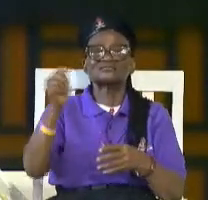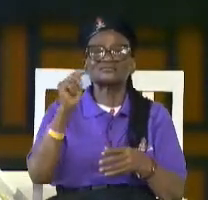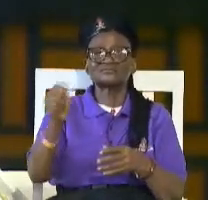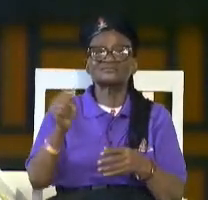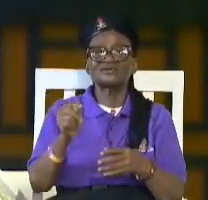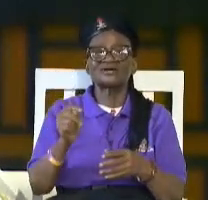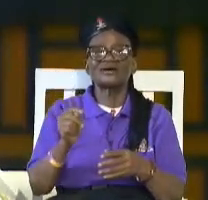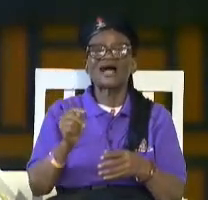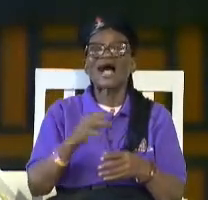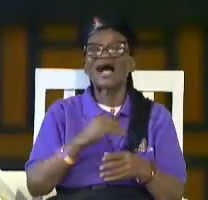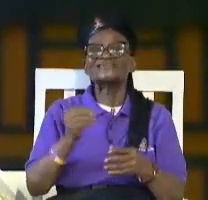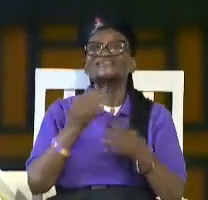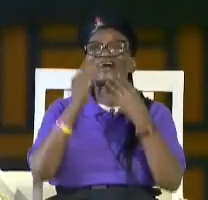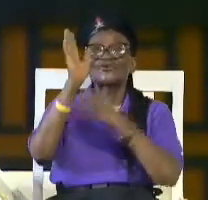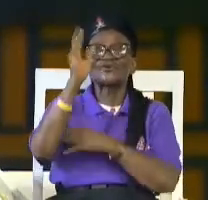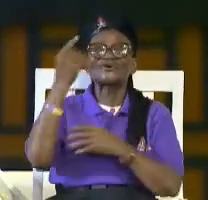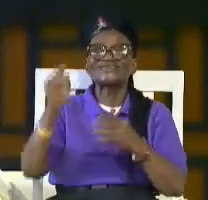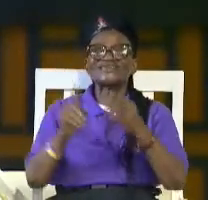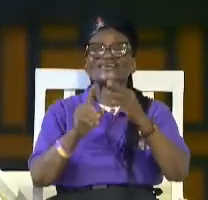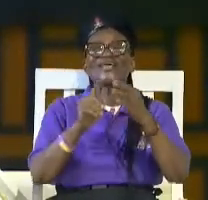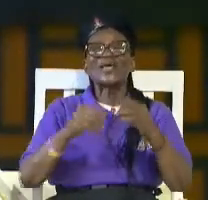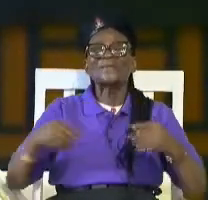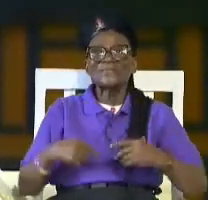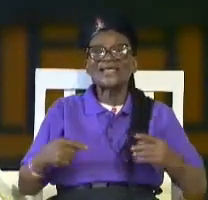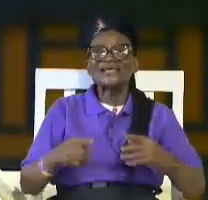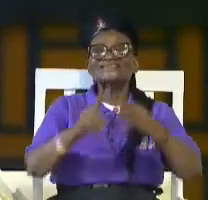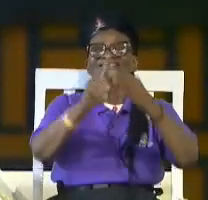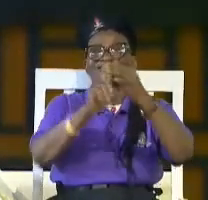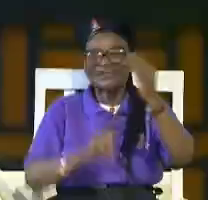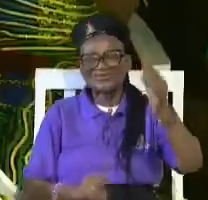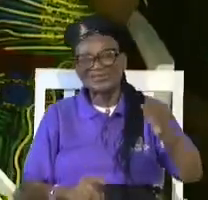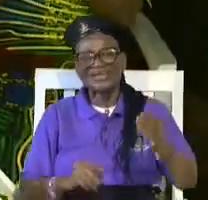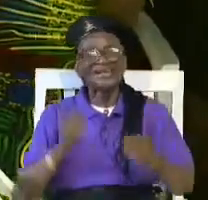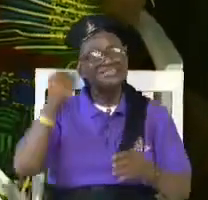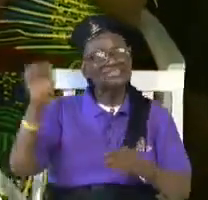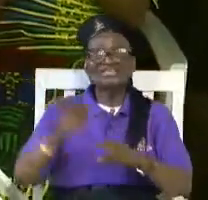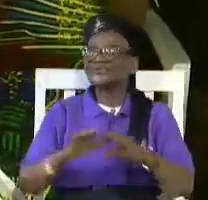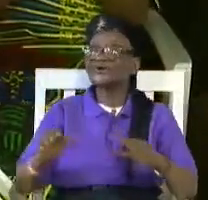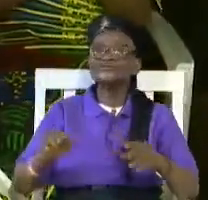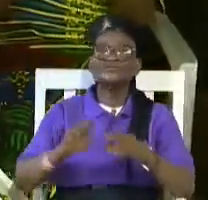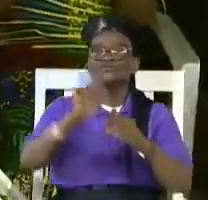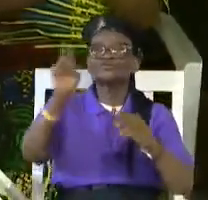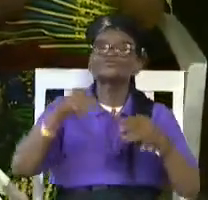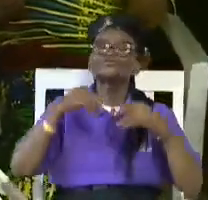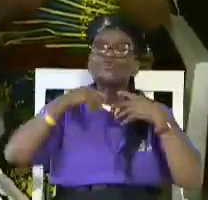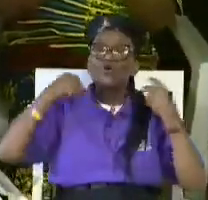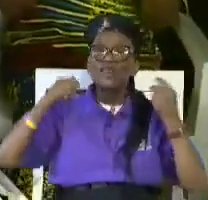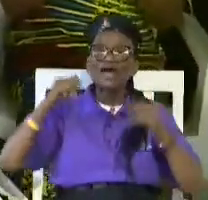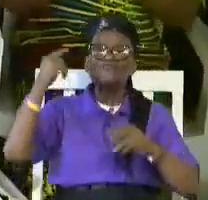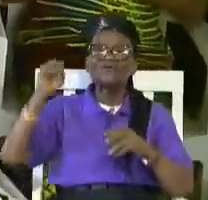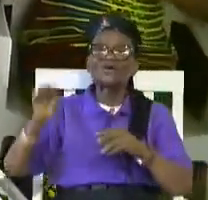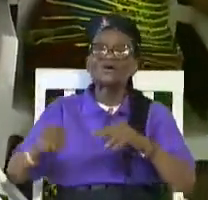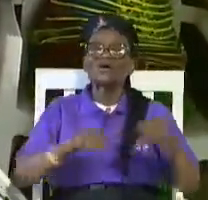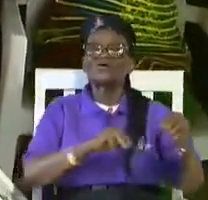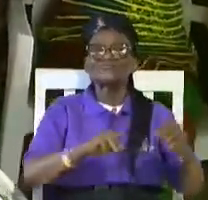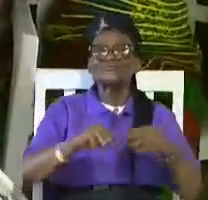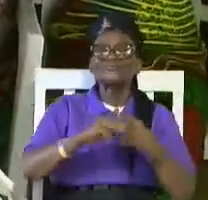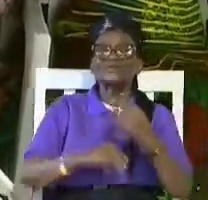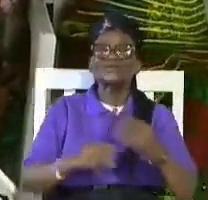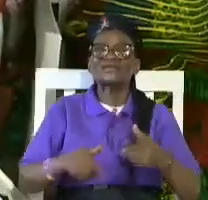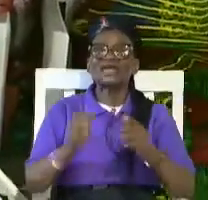have disappeared and she no longer uses a collar for movement. Let somebody shout hallelujah.